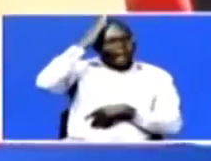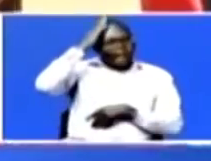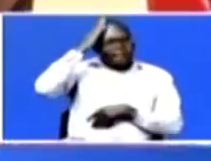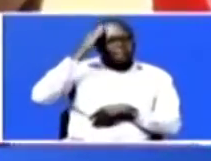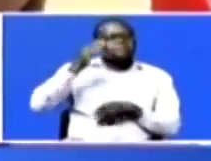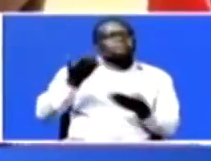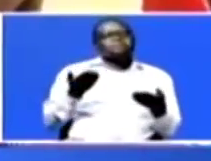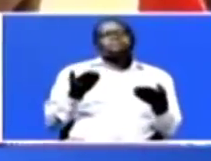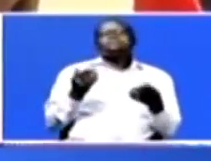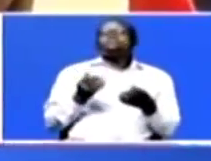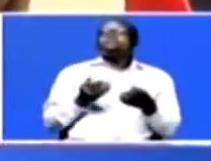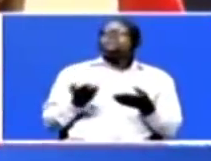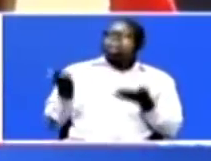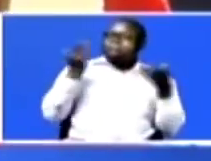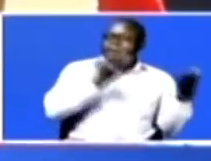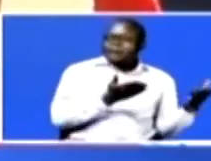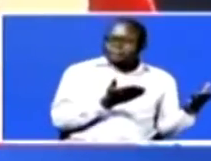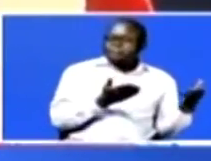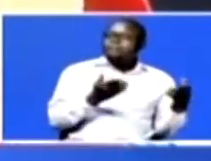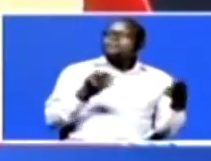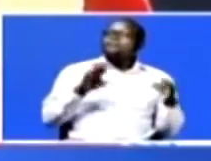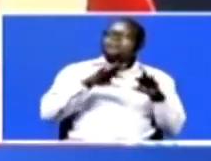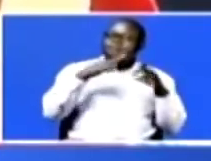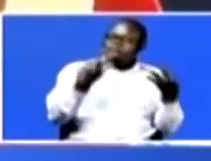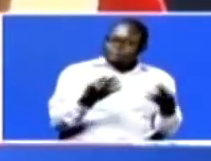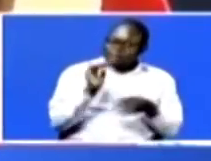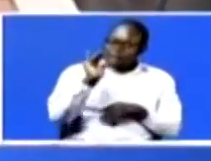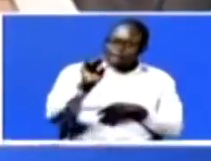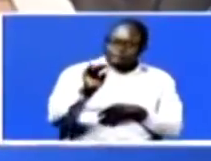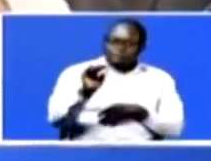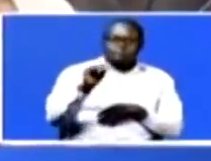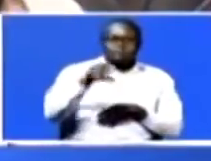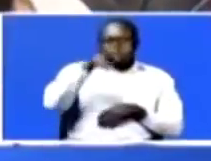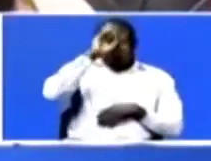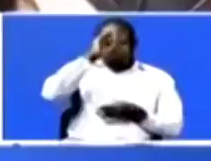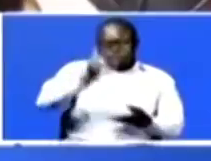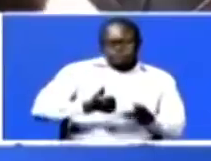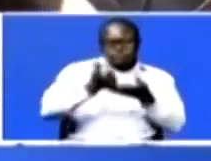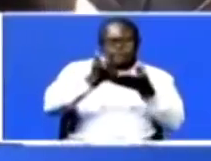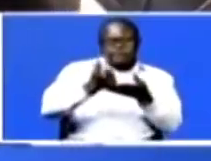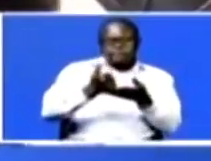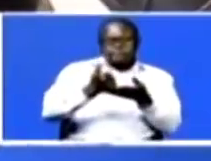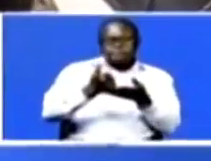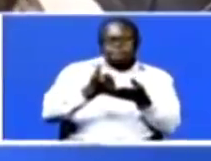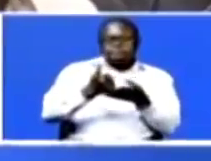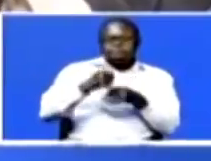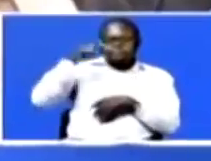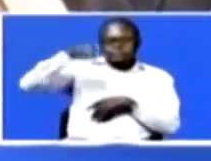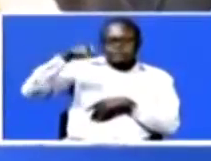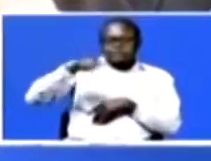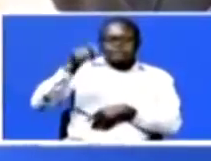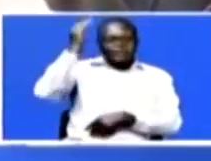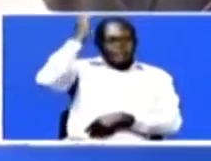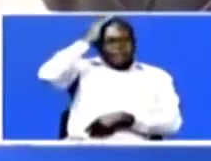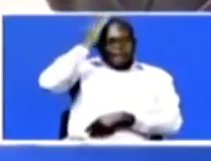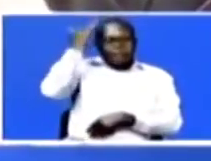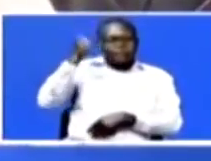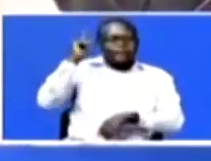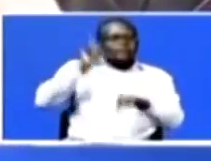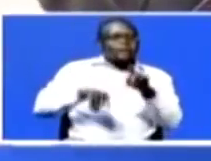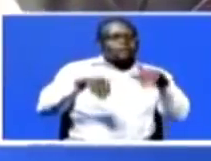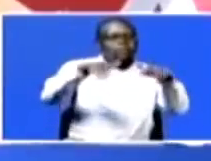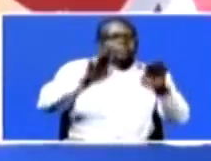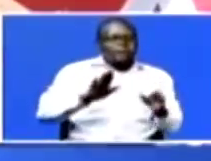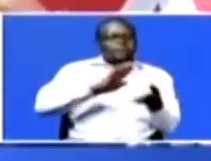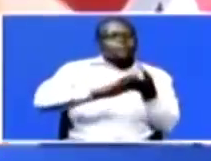The family and local elders now want authorities to help them. Sasa tunahitaji kichwa hiyo, sababu hawezi kusika